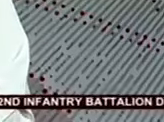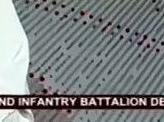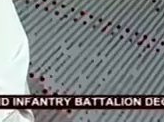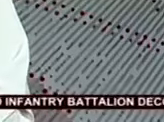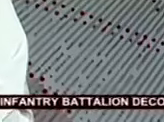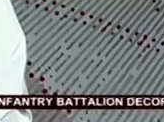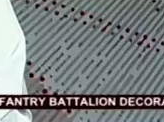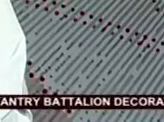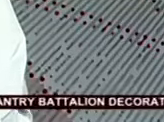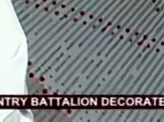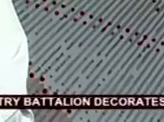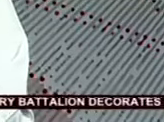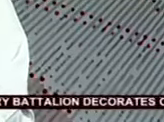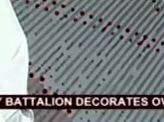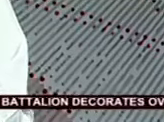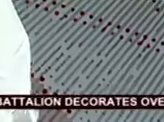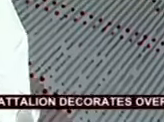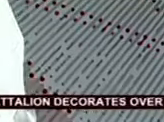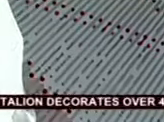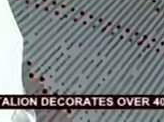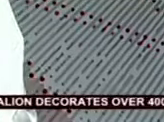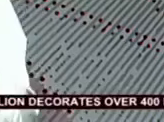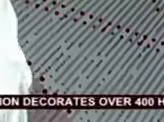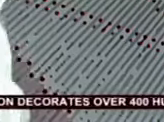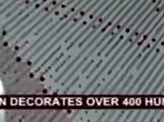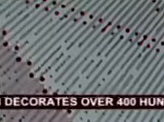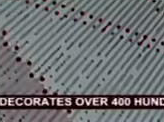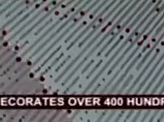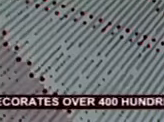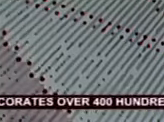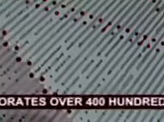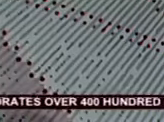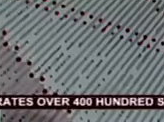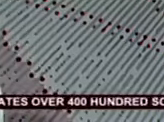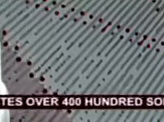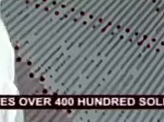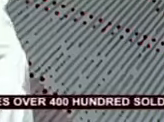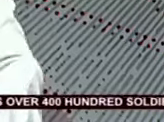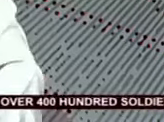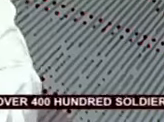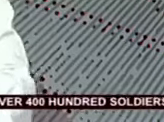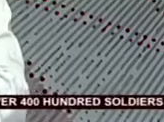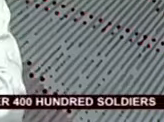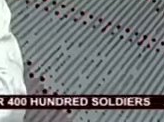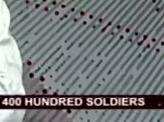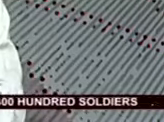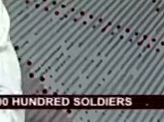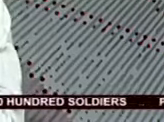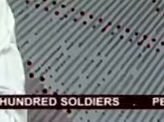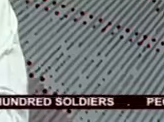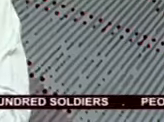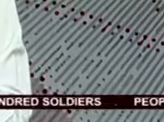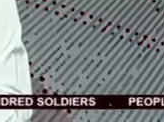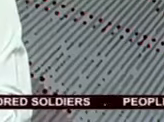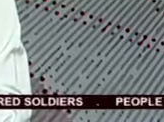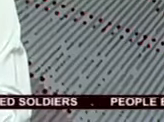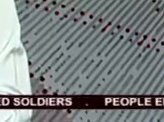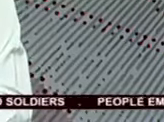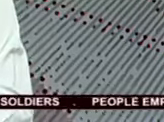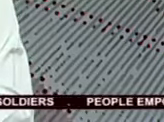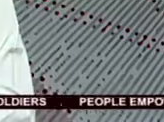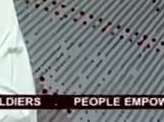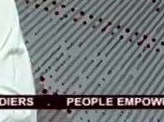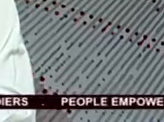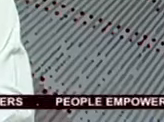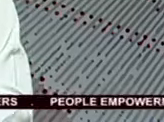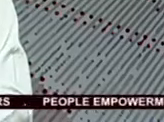lulu nsinan telebula kibaro sindalma nalbadima alaji modou djouf kibar folo folo nyinto e talebolo mo moang anin